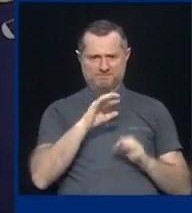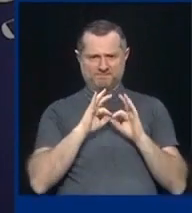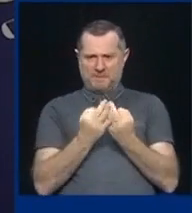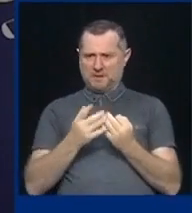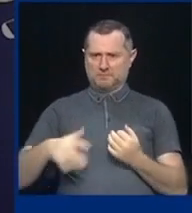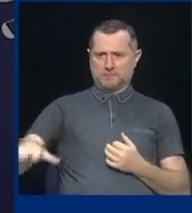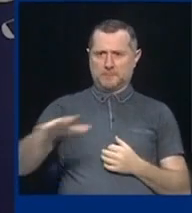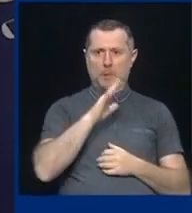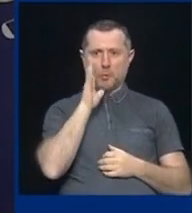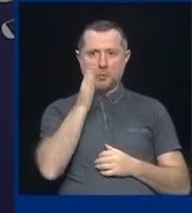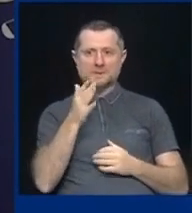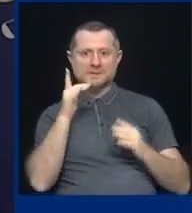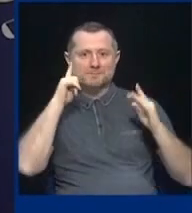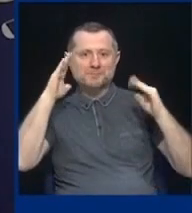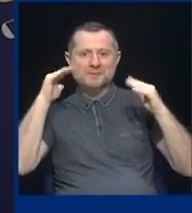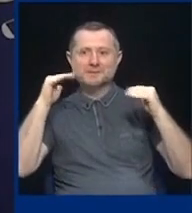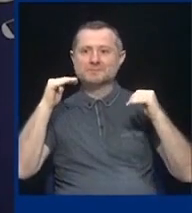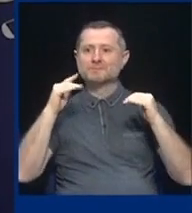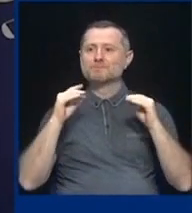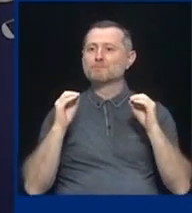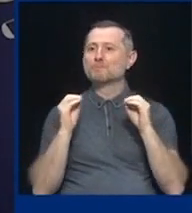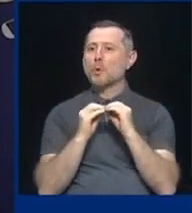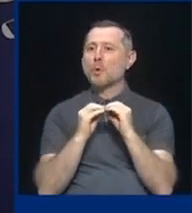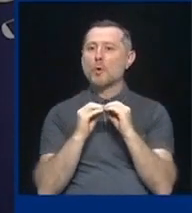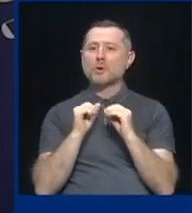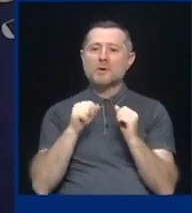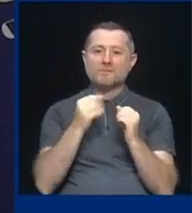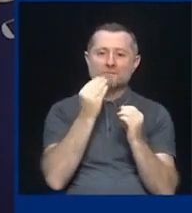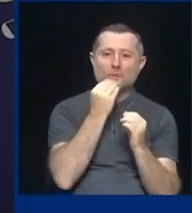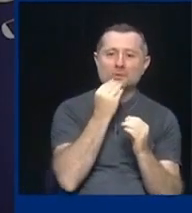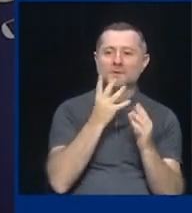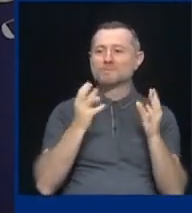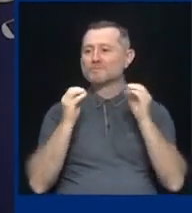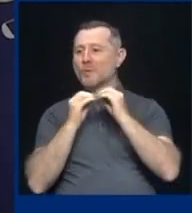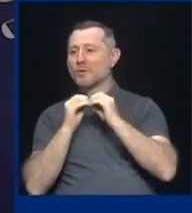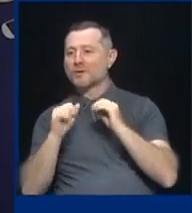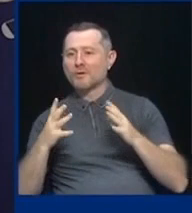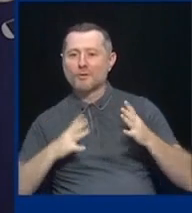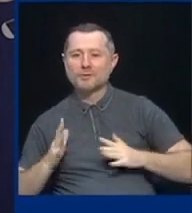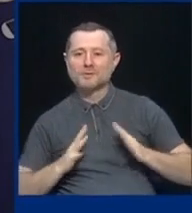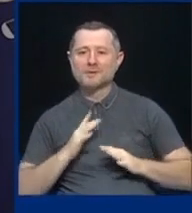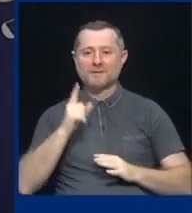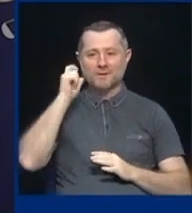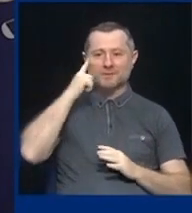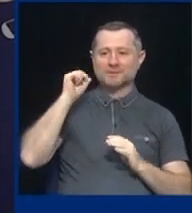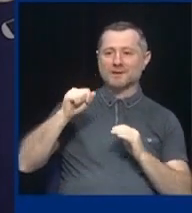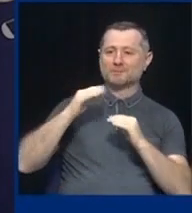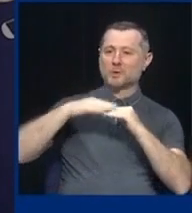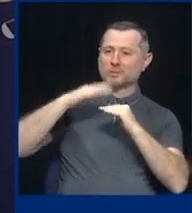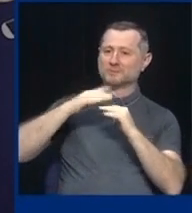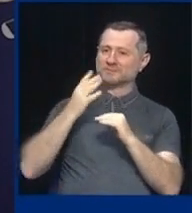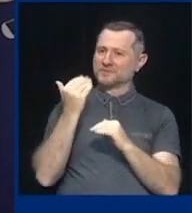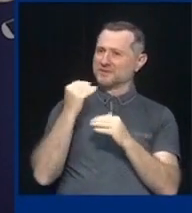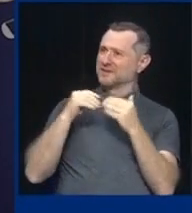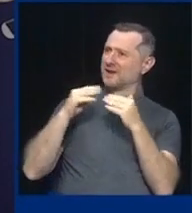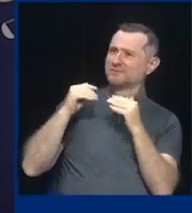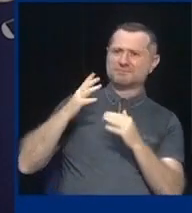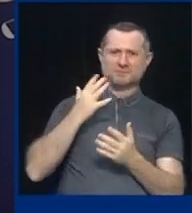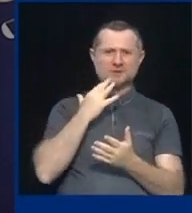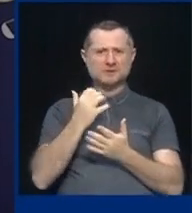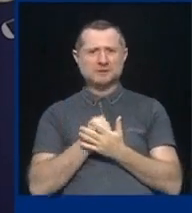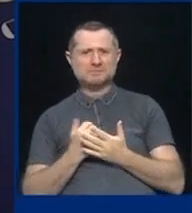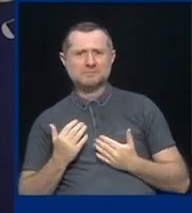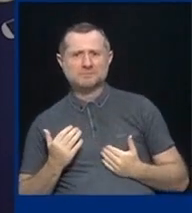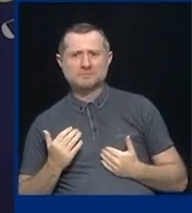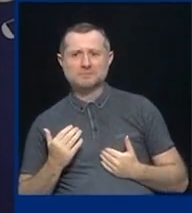standard of living, putting more food on the table and clothes on their backs. And we led the nation in economic justice with